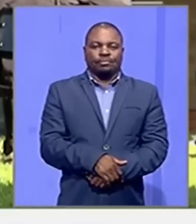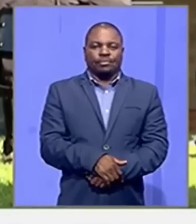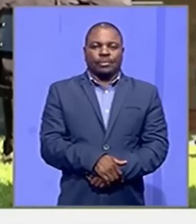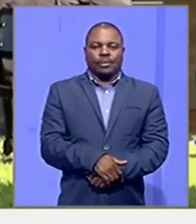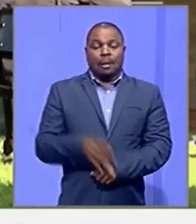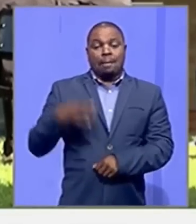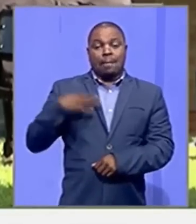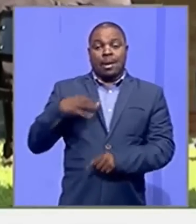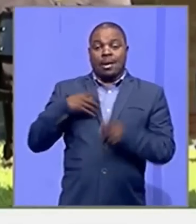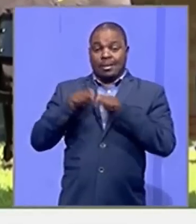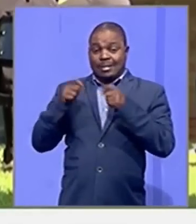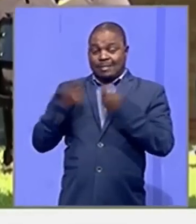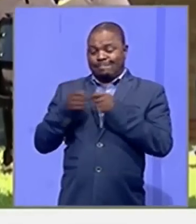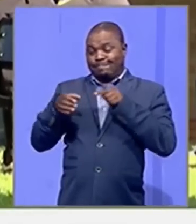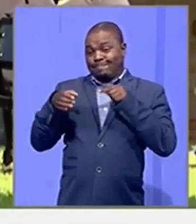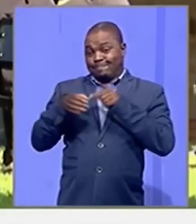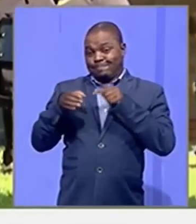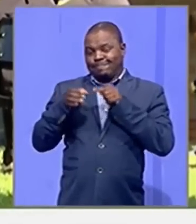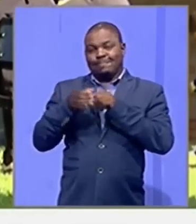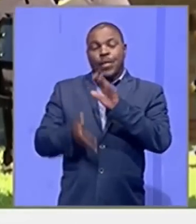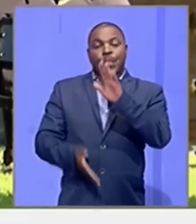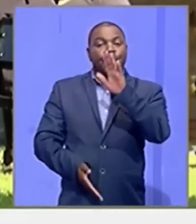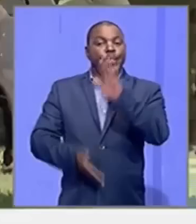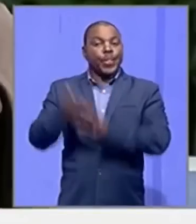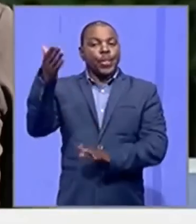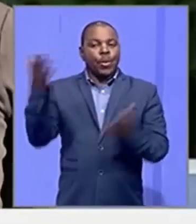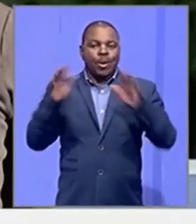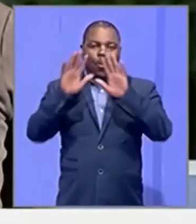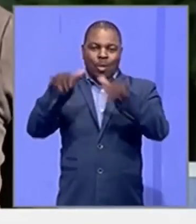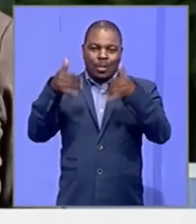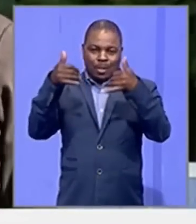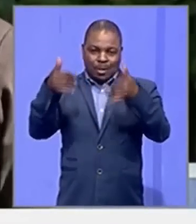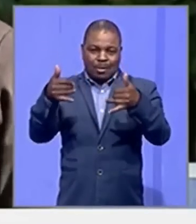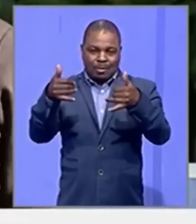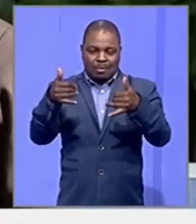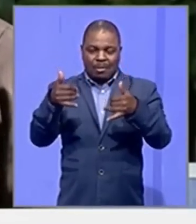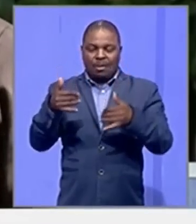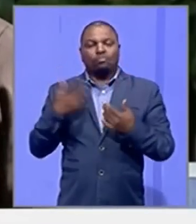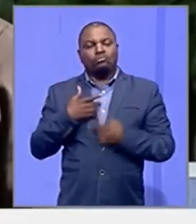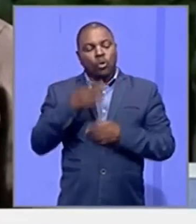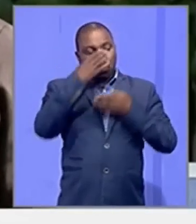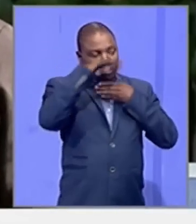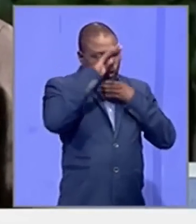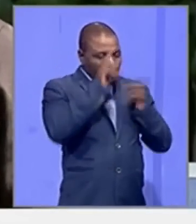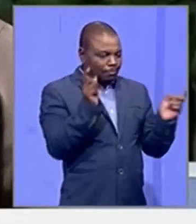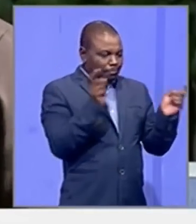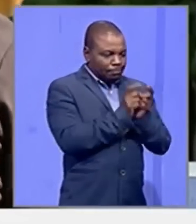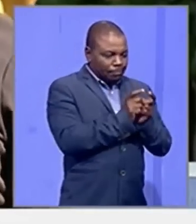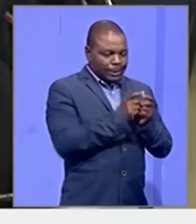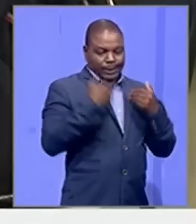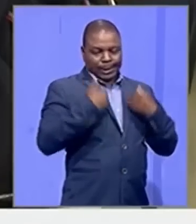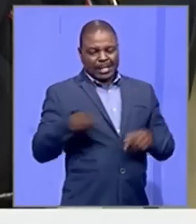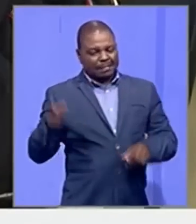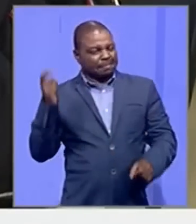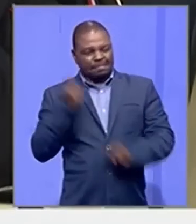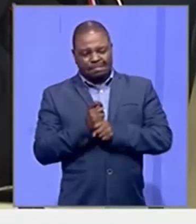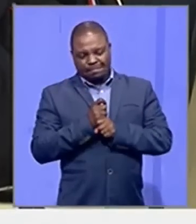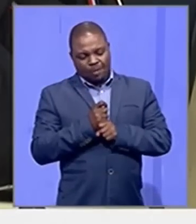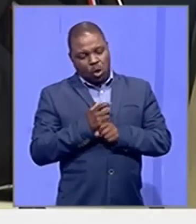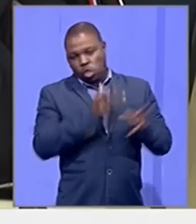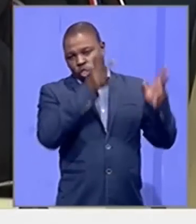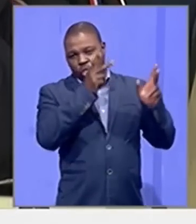Sehlopha sa banyana seo se lebilego phadišanong ya sebjana sa lefase se ngadile go thulana le sa Botswana ka Sontaga. Se tla